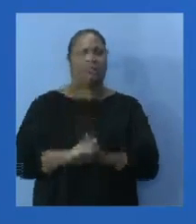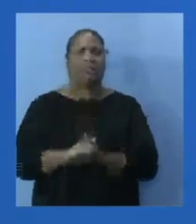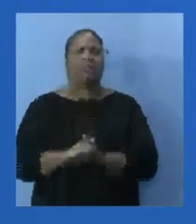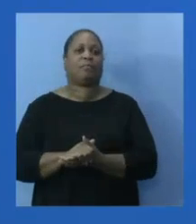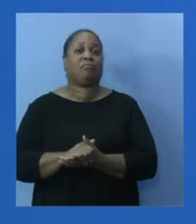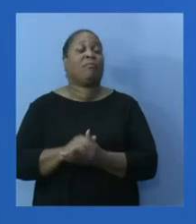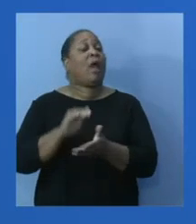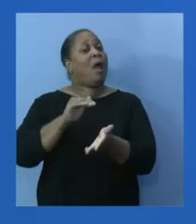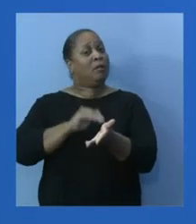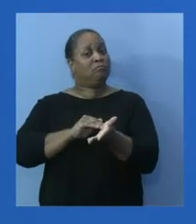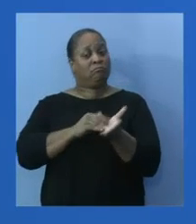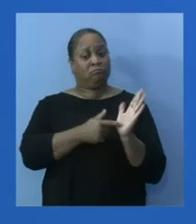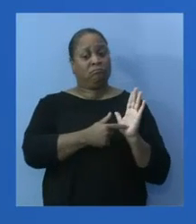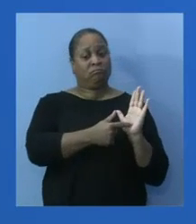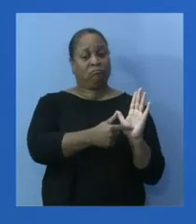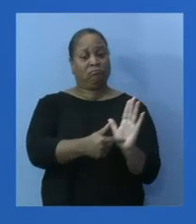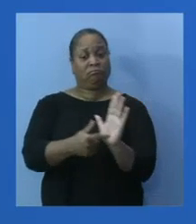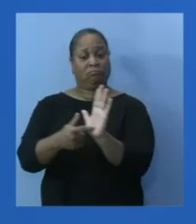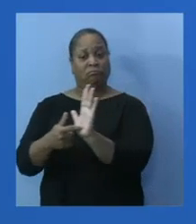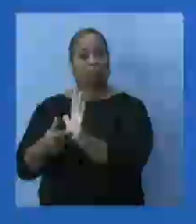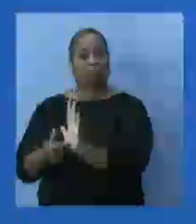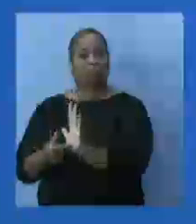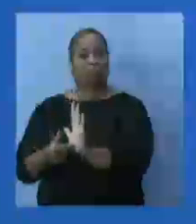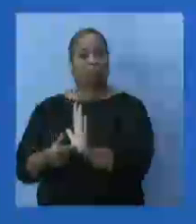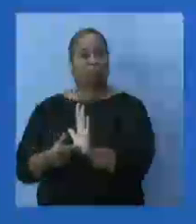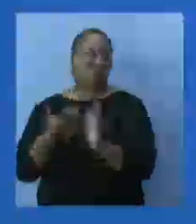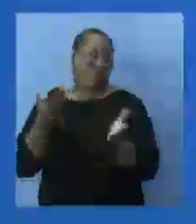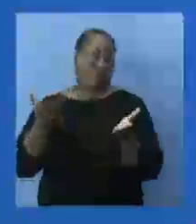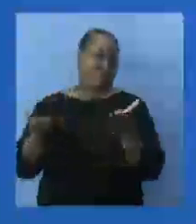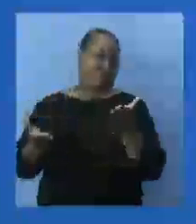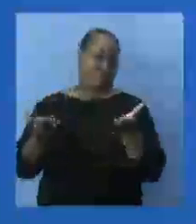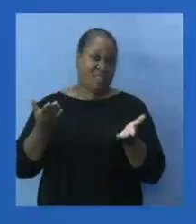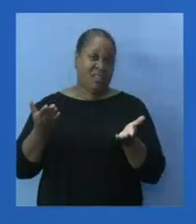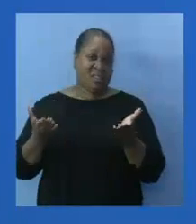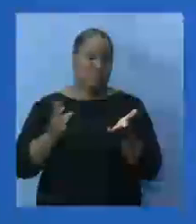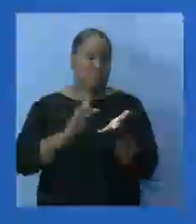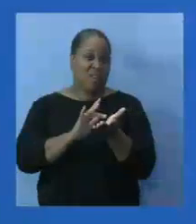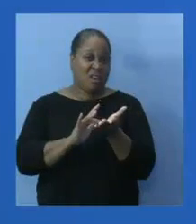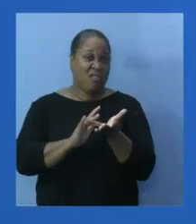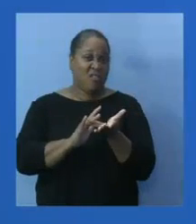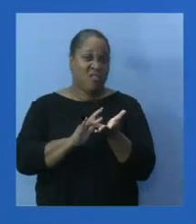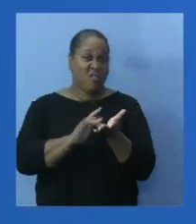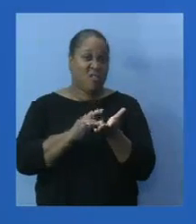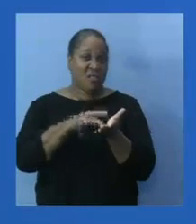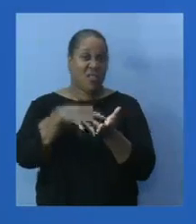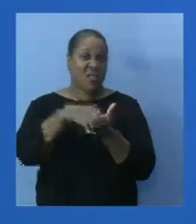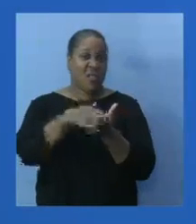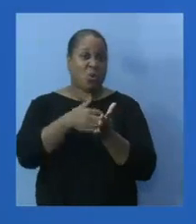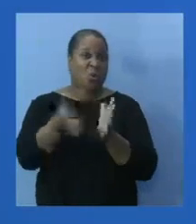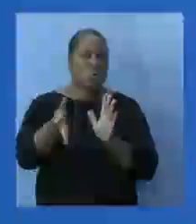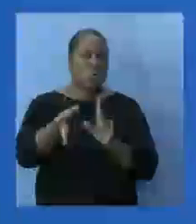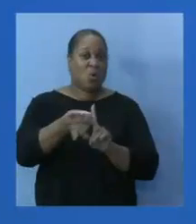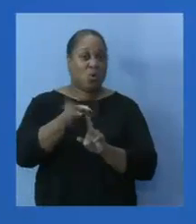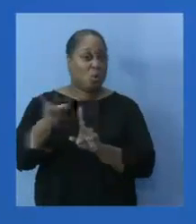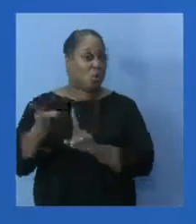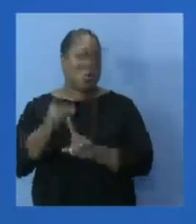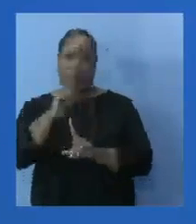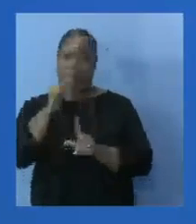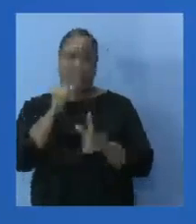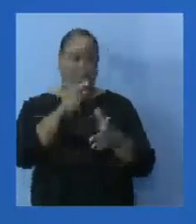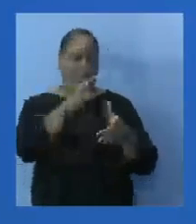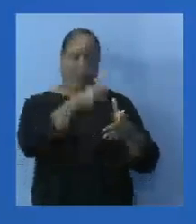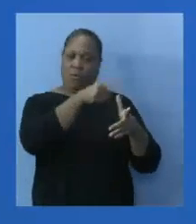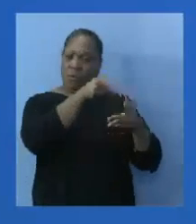doctors will indicate persons that may have medical vulnerabilities and so forth that may not necessarily be in phase 1 or